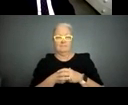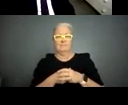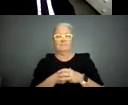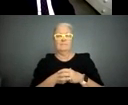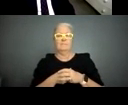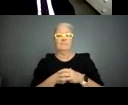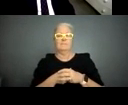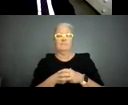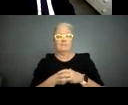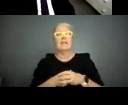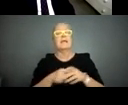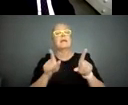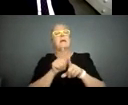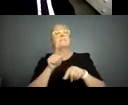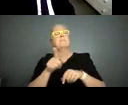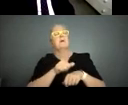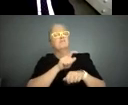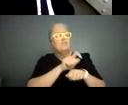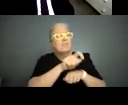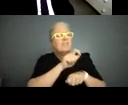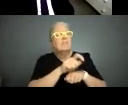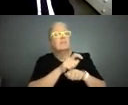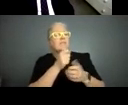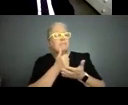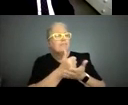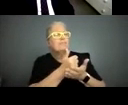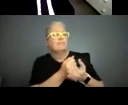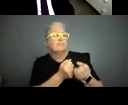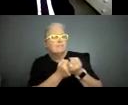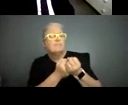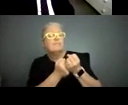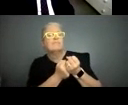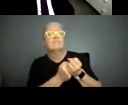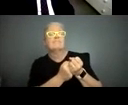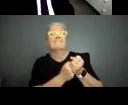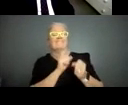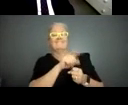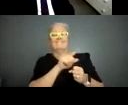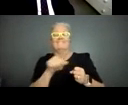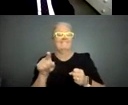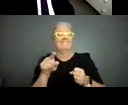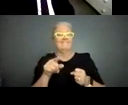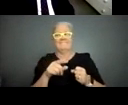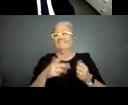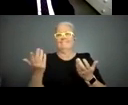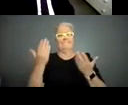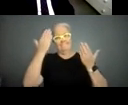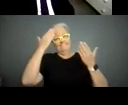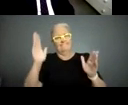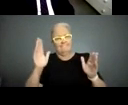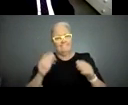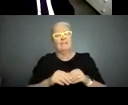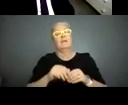was actually never practiced in a big way. But largely because of the activism of